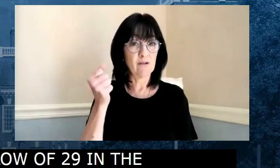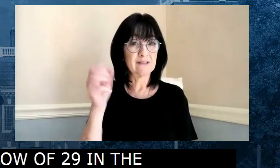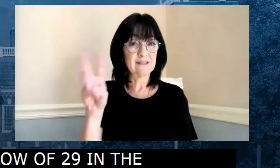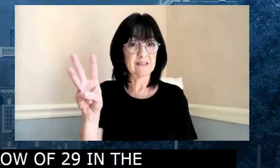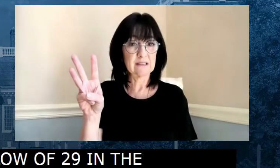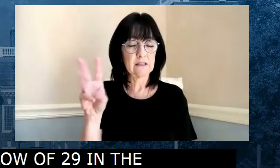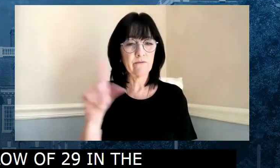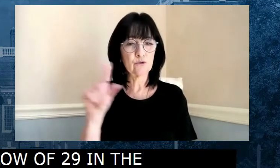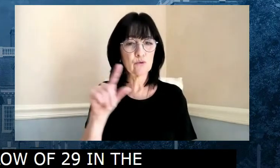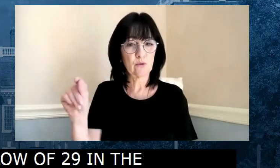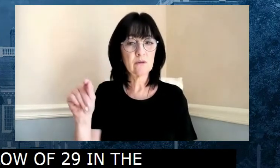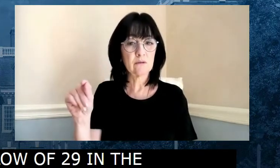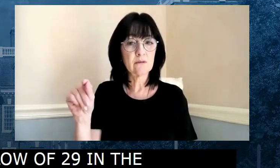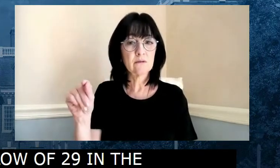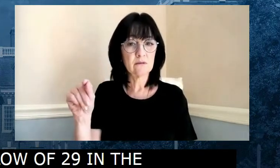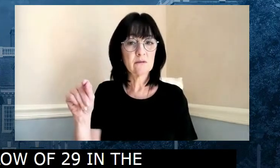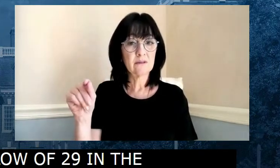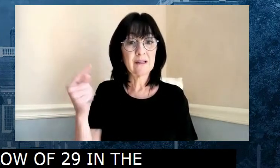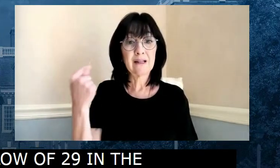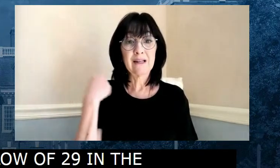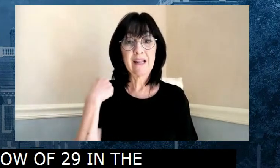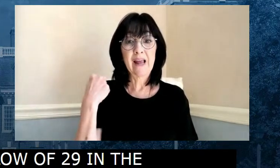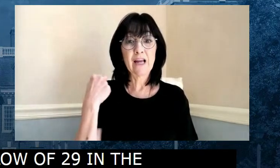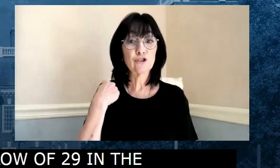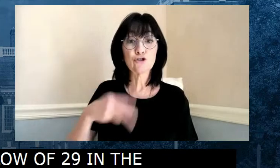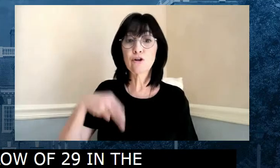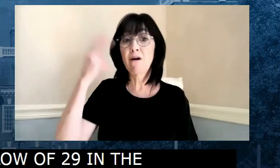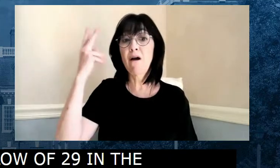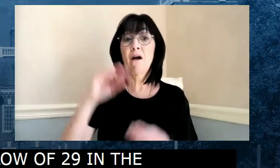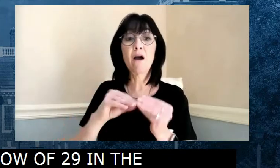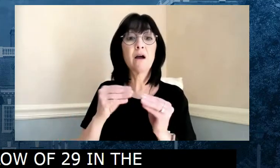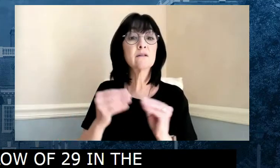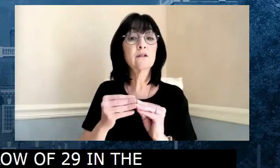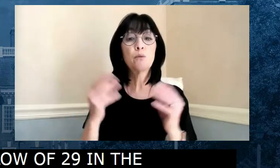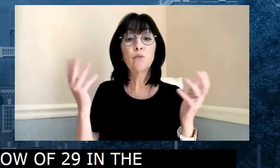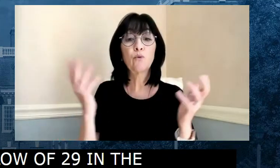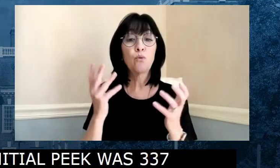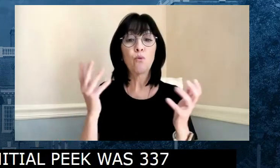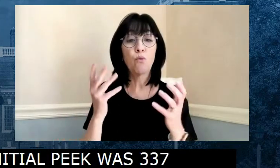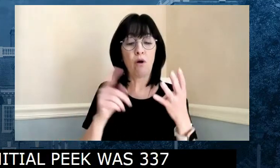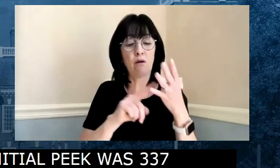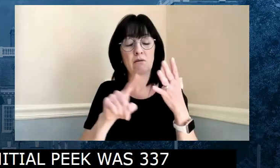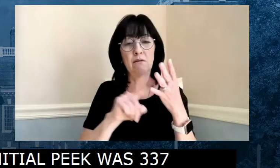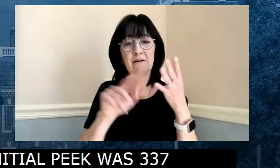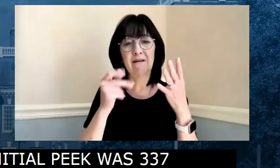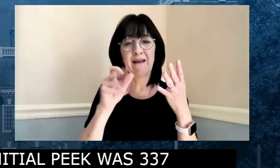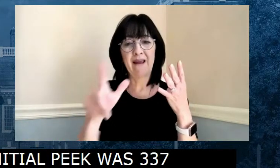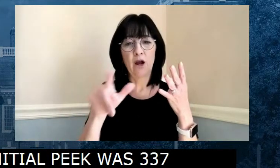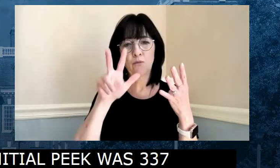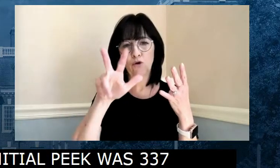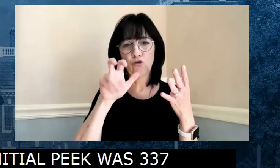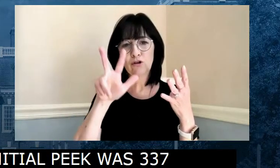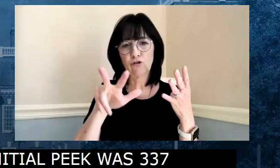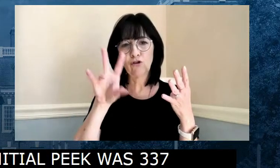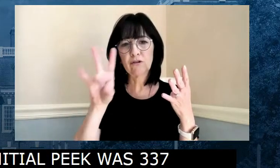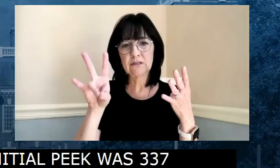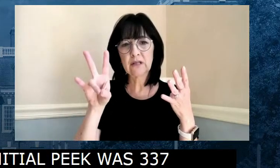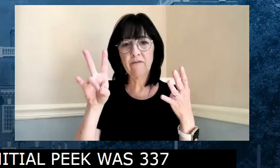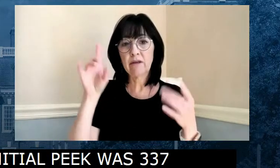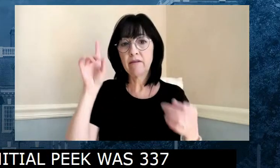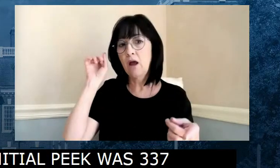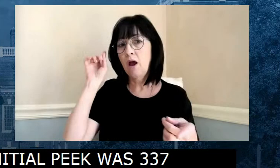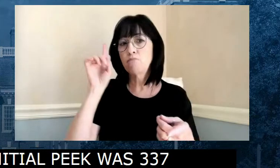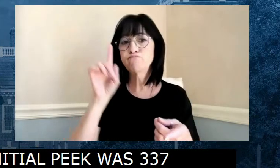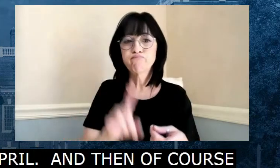was 337 hospitalizations the last week in April. And then, of course, we had this second